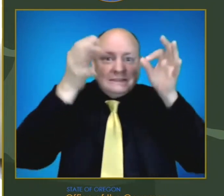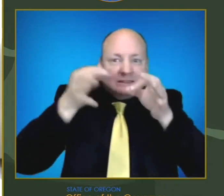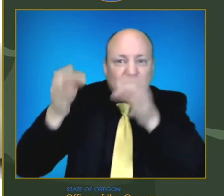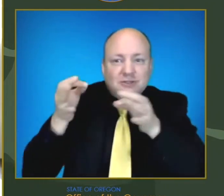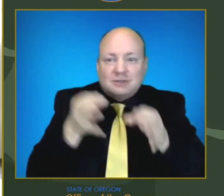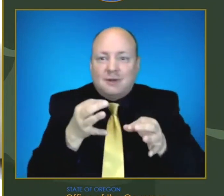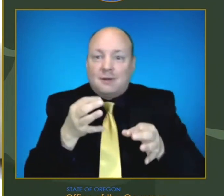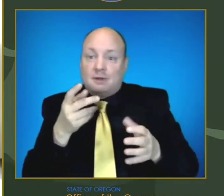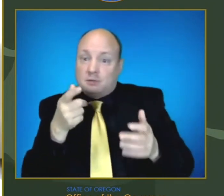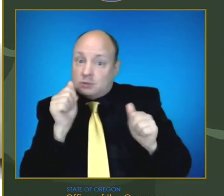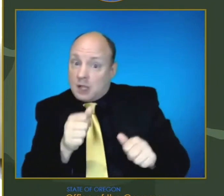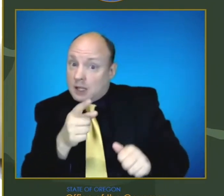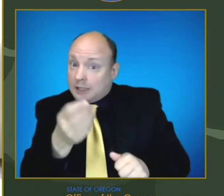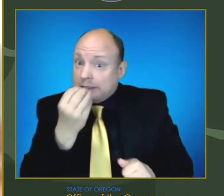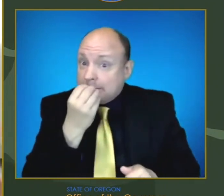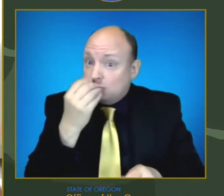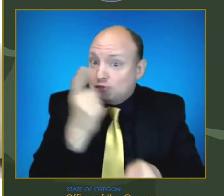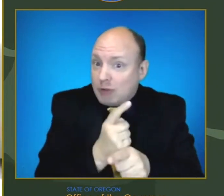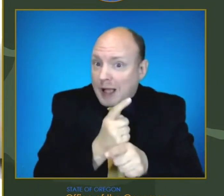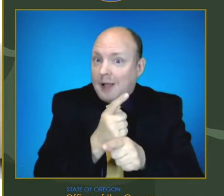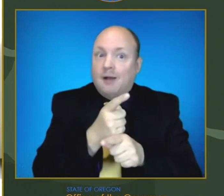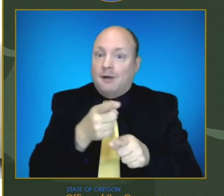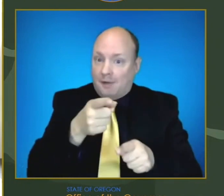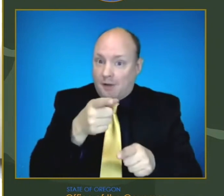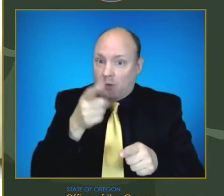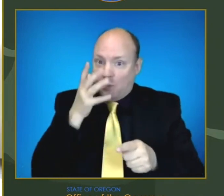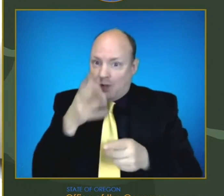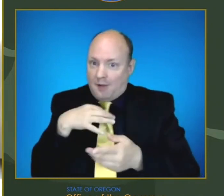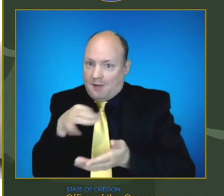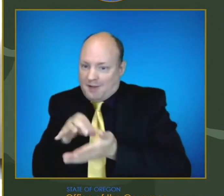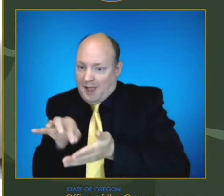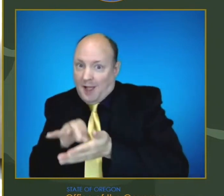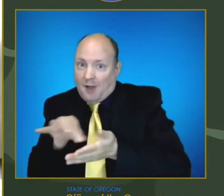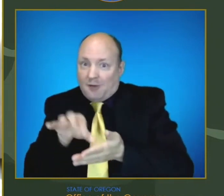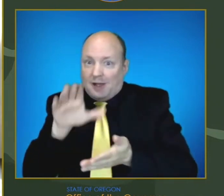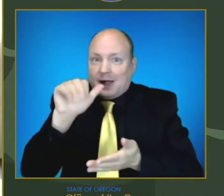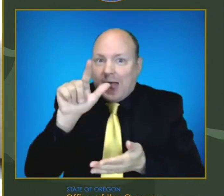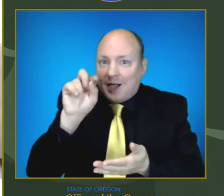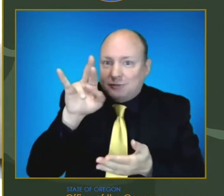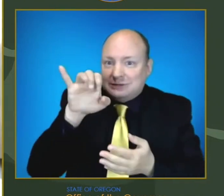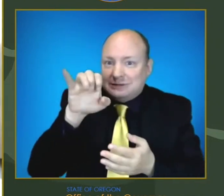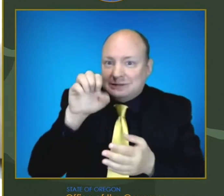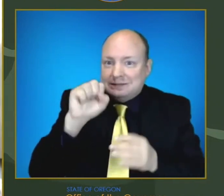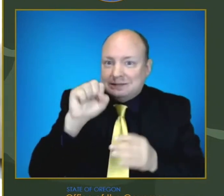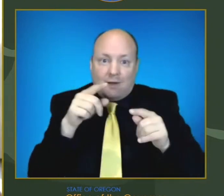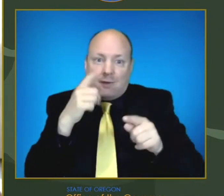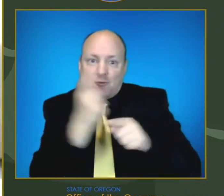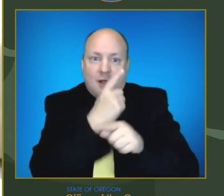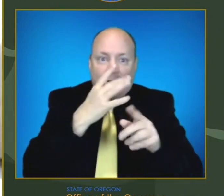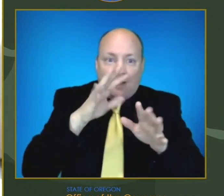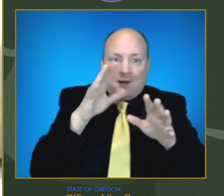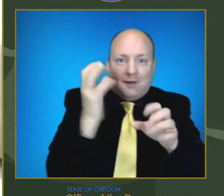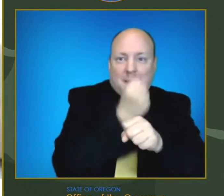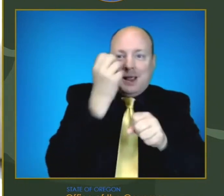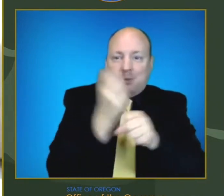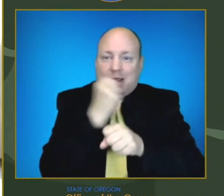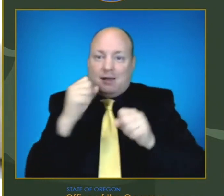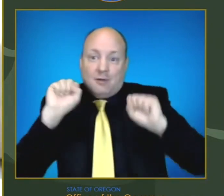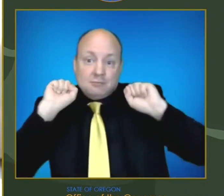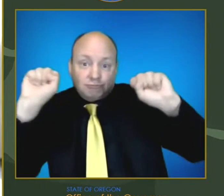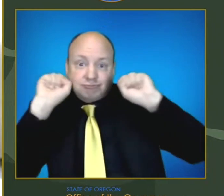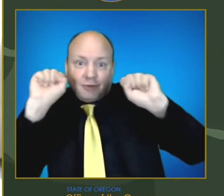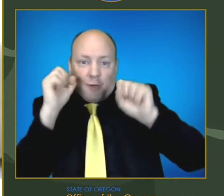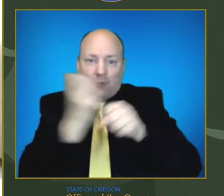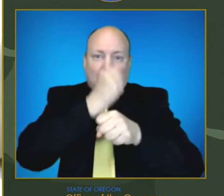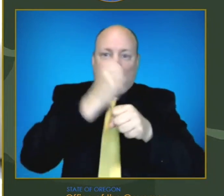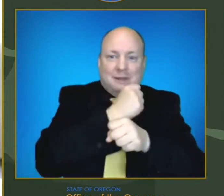your food calories and leveling up every day, to work out more, competing against your friends through different applications,